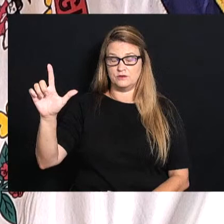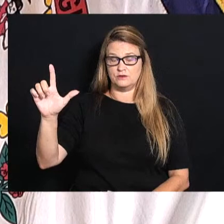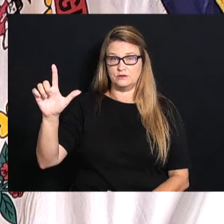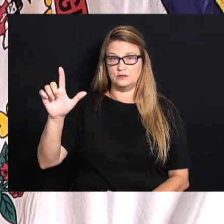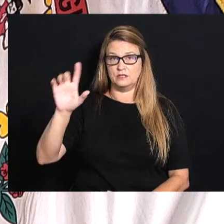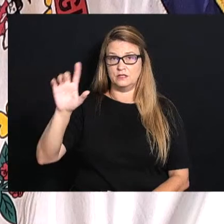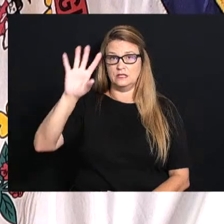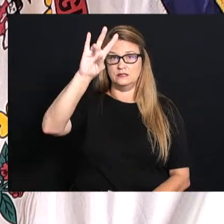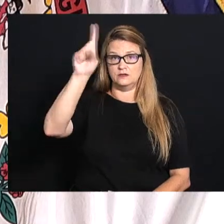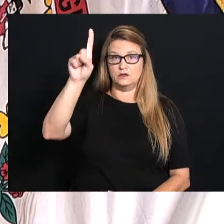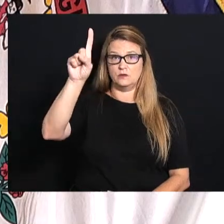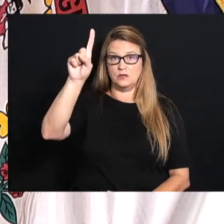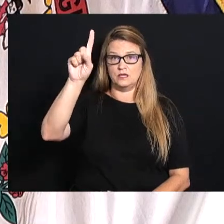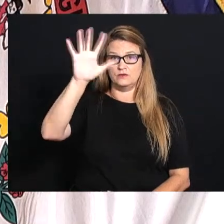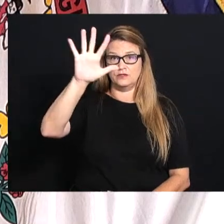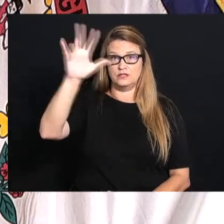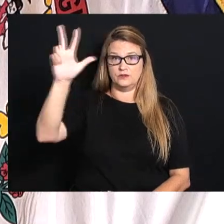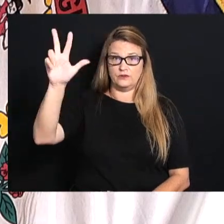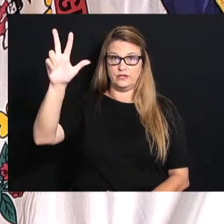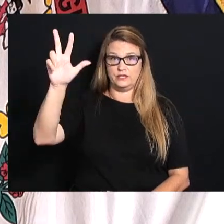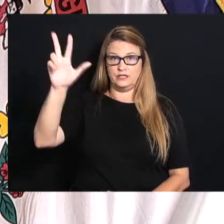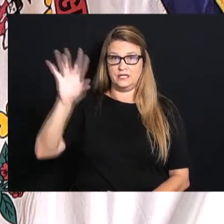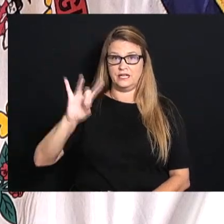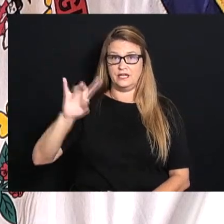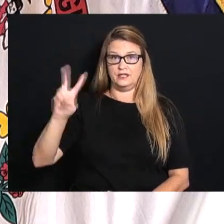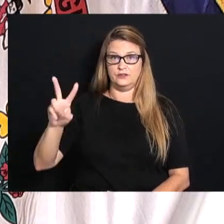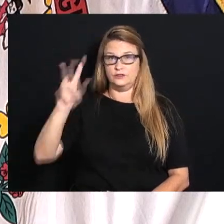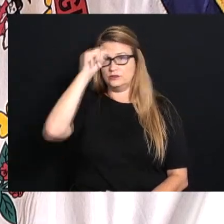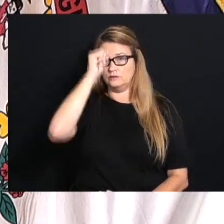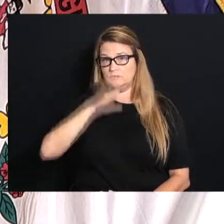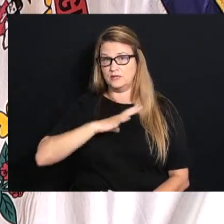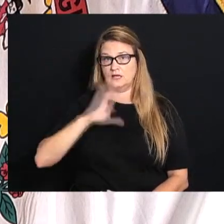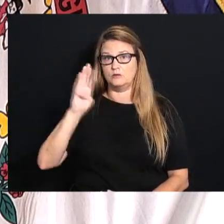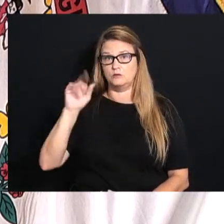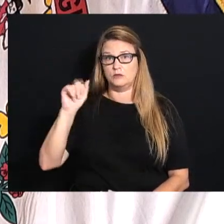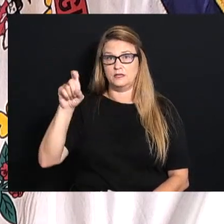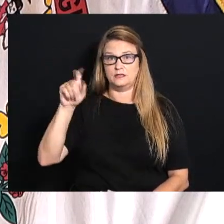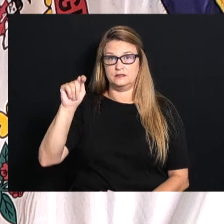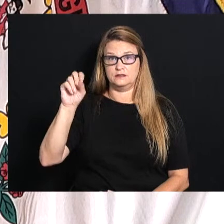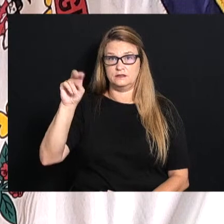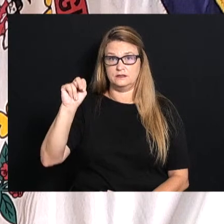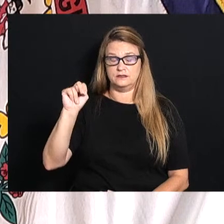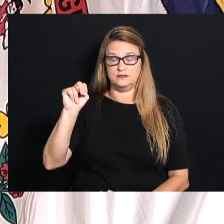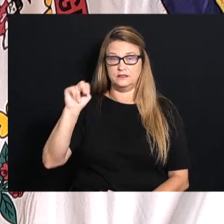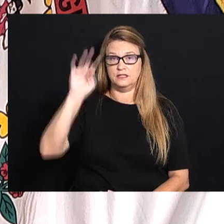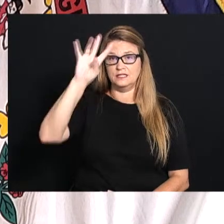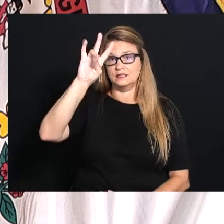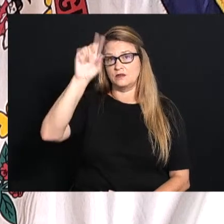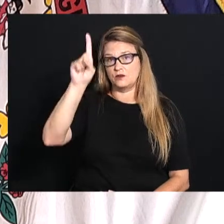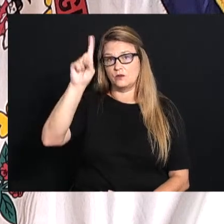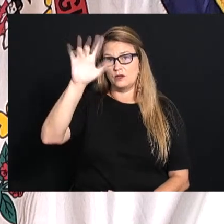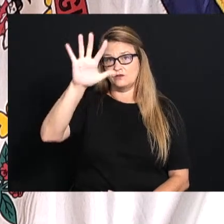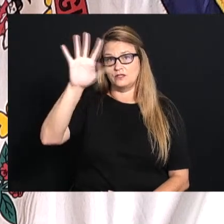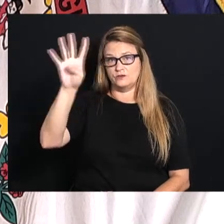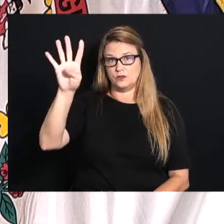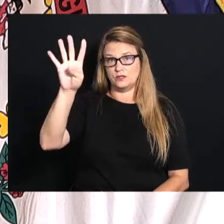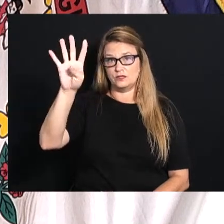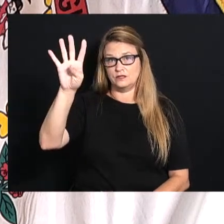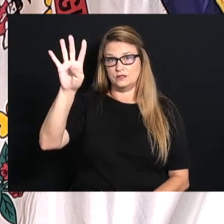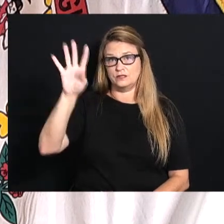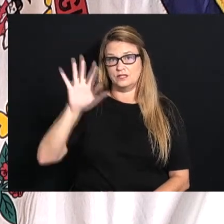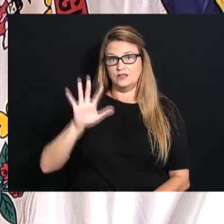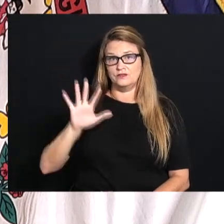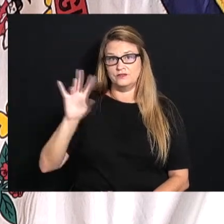The 7,153rd death is an 82-year-old male from Braxton County. The 7,154th death is